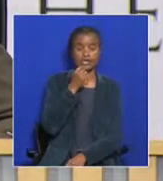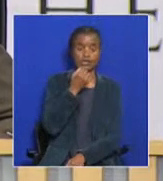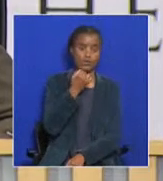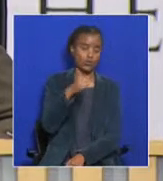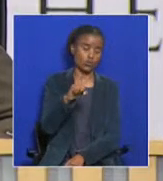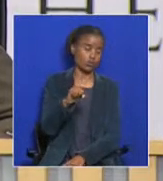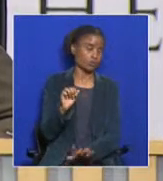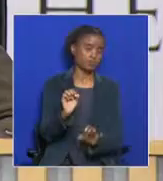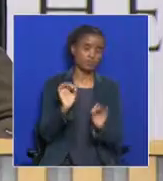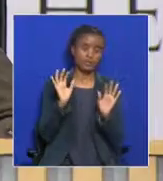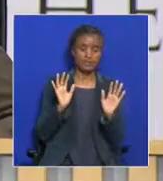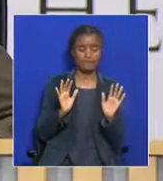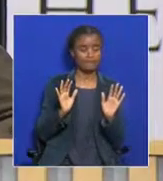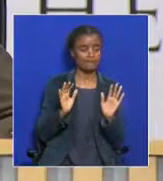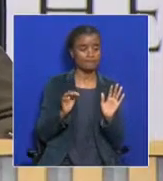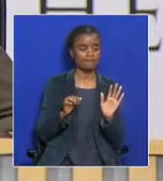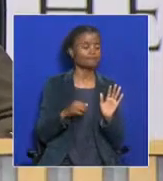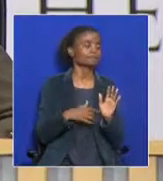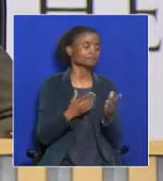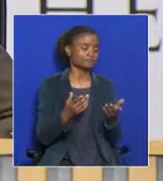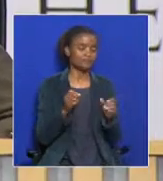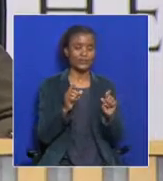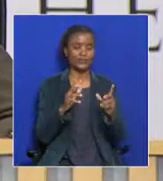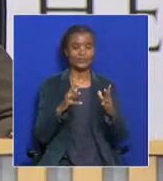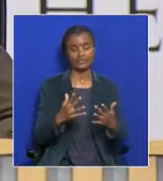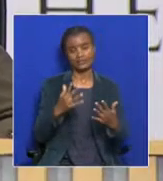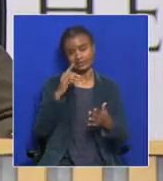decision easier, Commissioner. Yes, I concede.